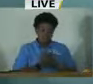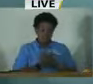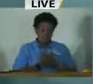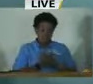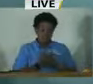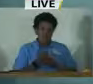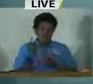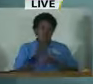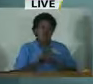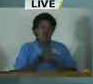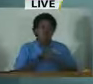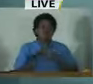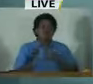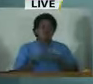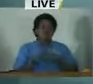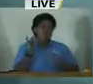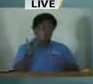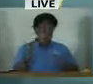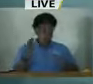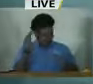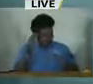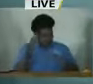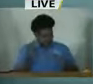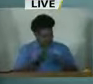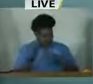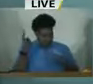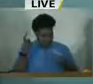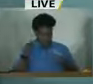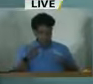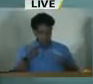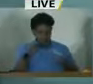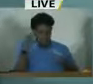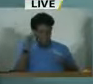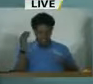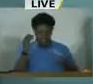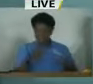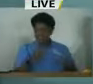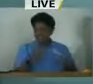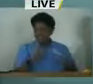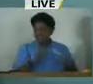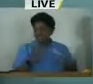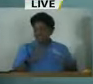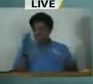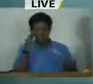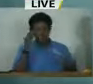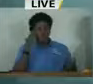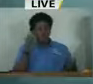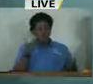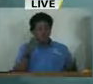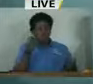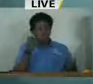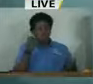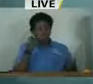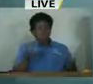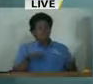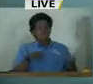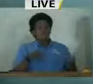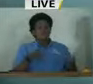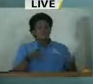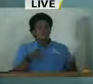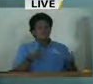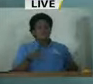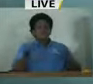appropriate, but premature. Are you saying, I just want to know if this is the